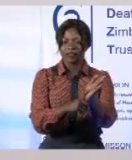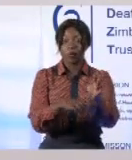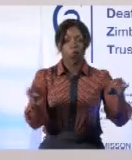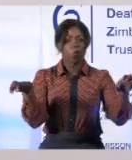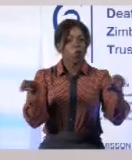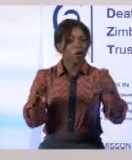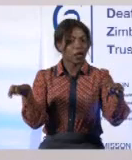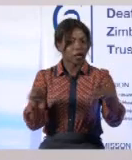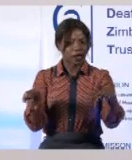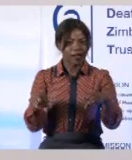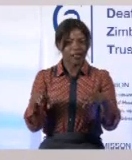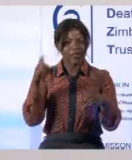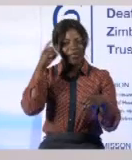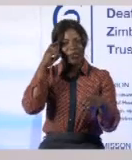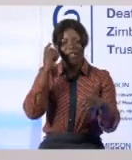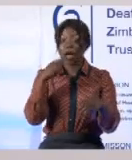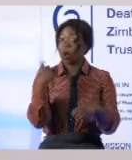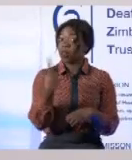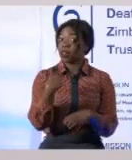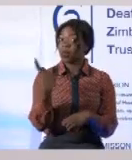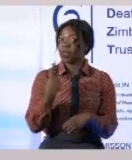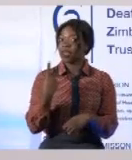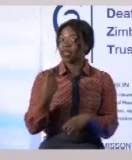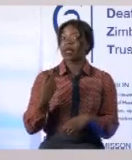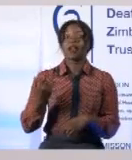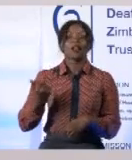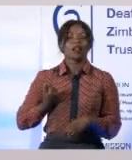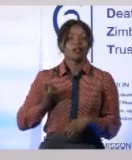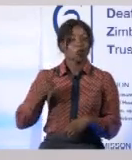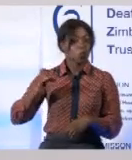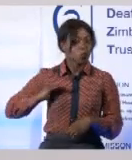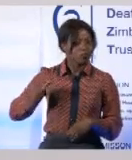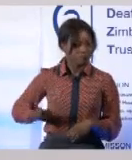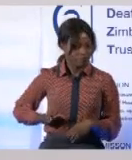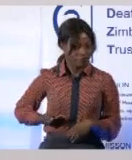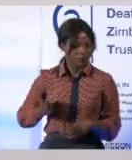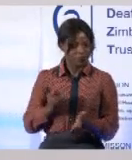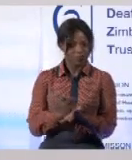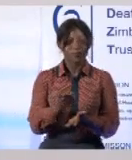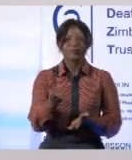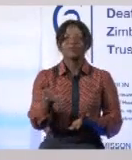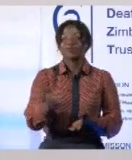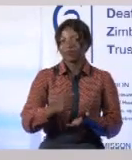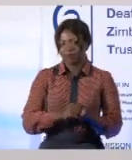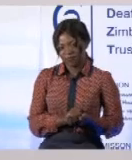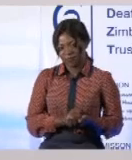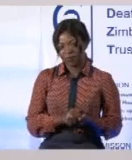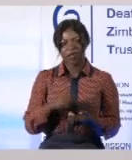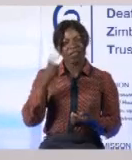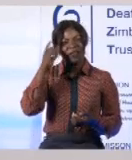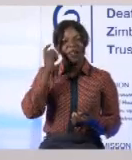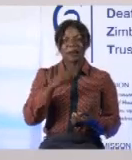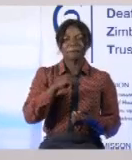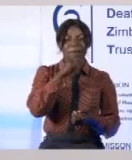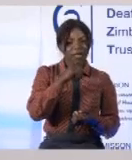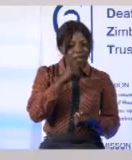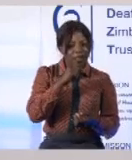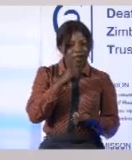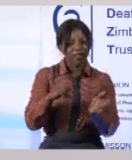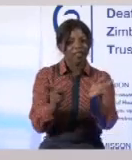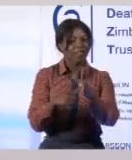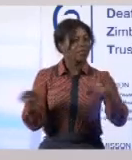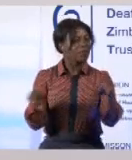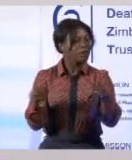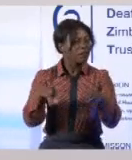sex work is usually termed a female domain, and there is an expectation and a general view that there are no male sex workers in